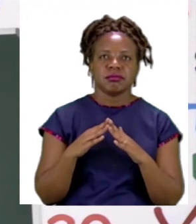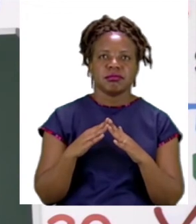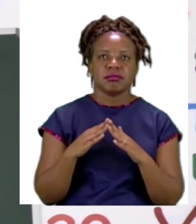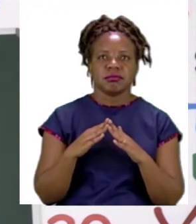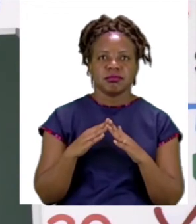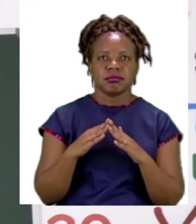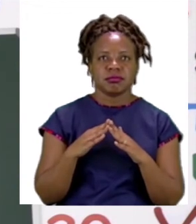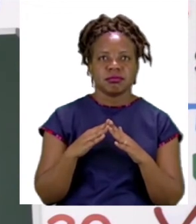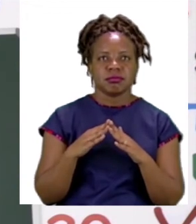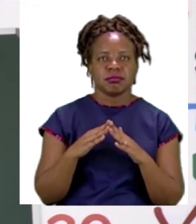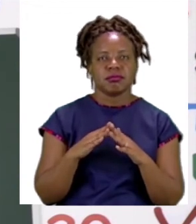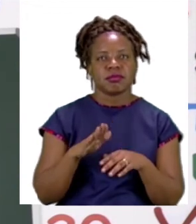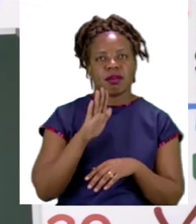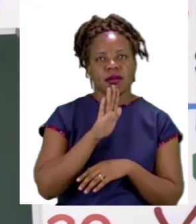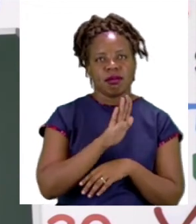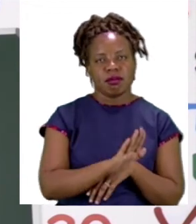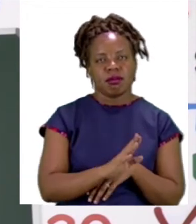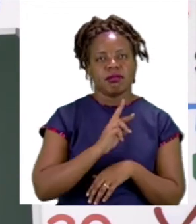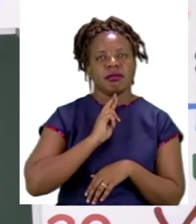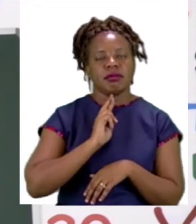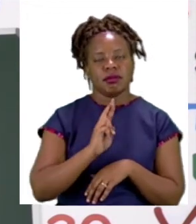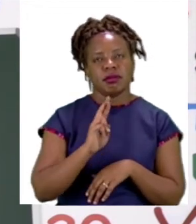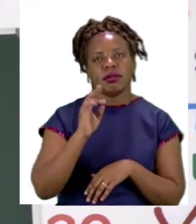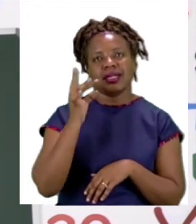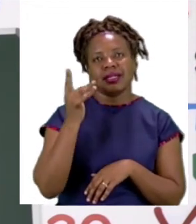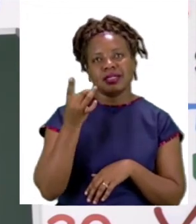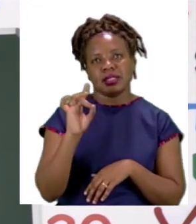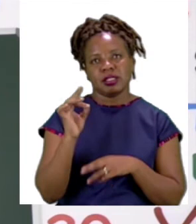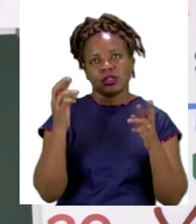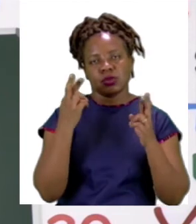There are 8 rooms in the house.